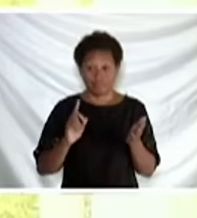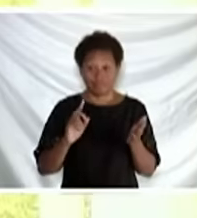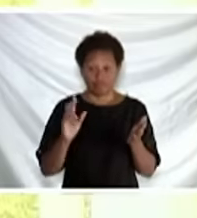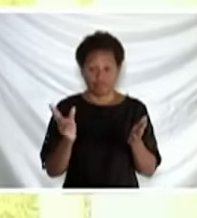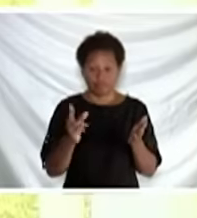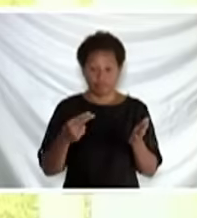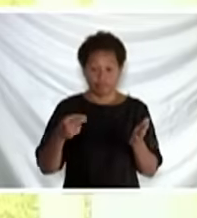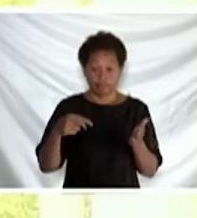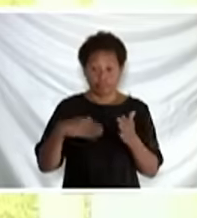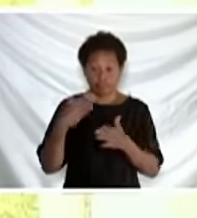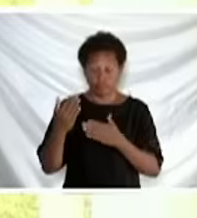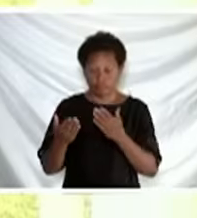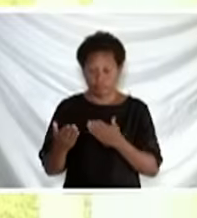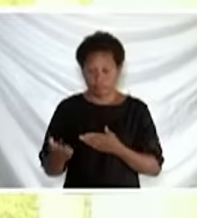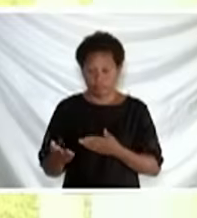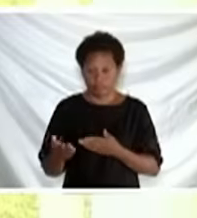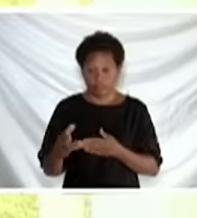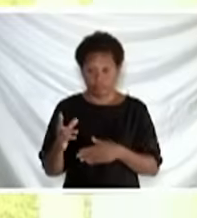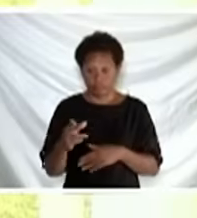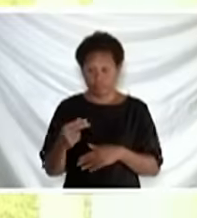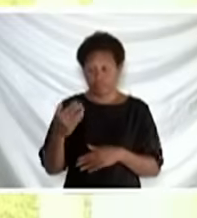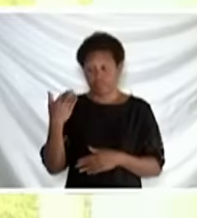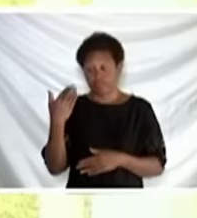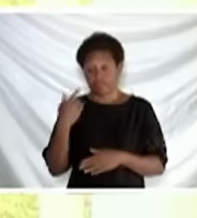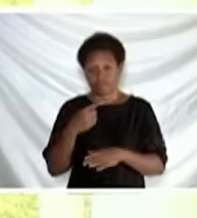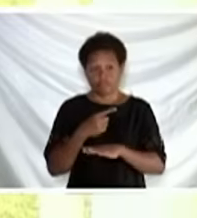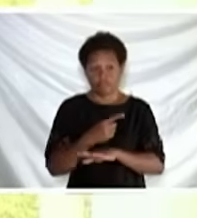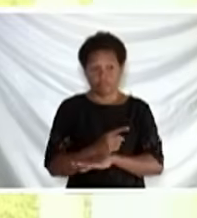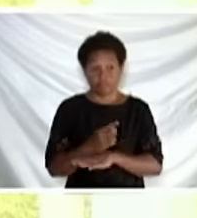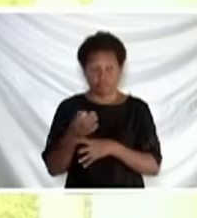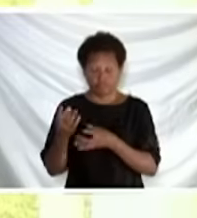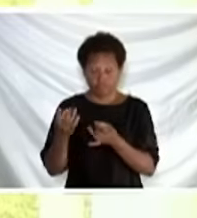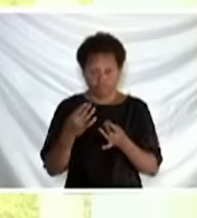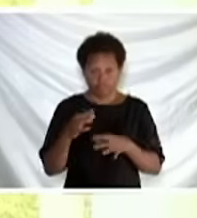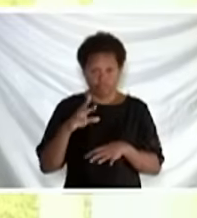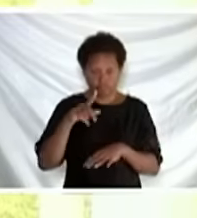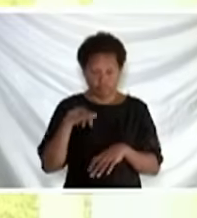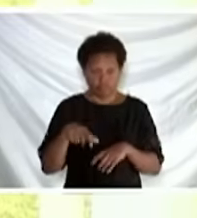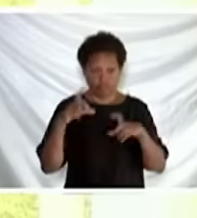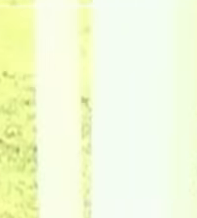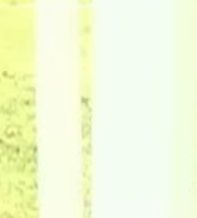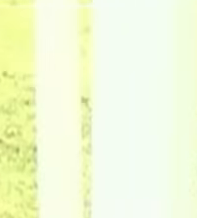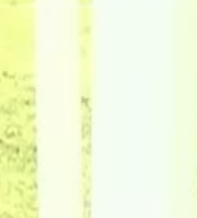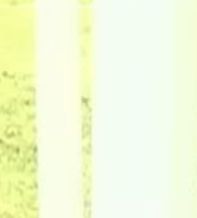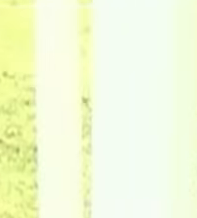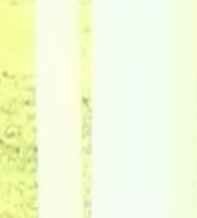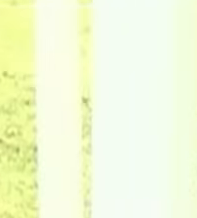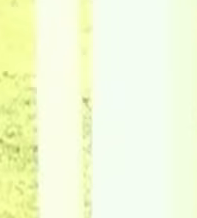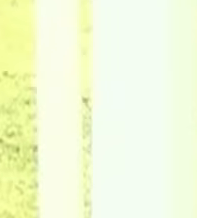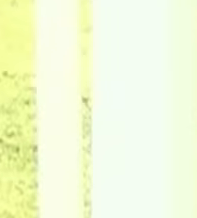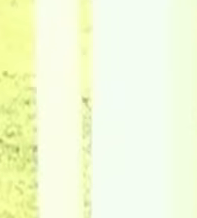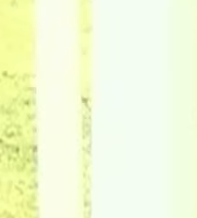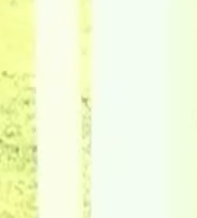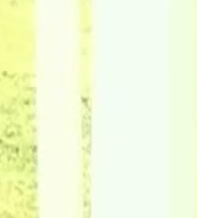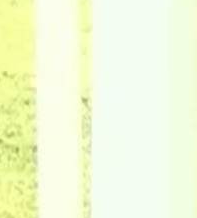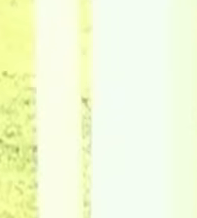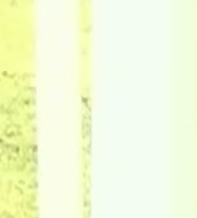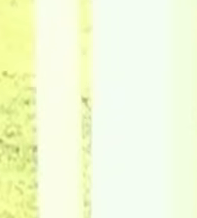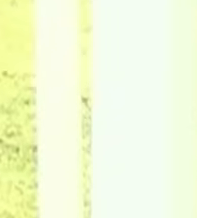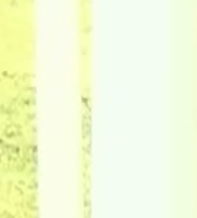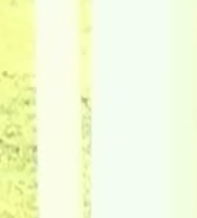rewarding work that you've done in the last few weeks in preparing us for this celebration. 55 years of